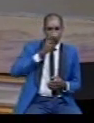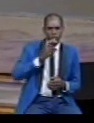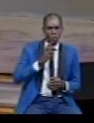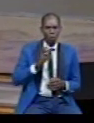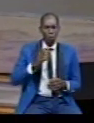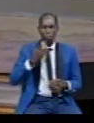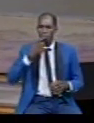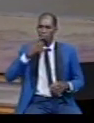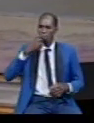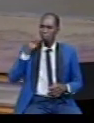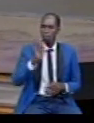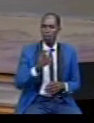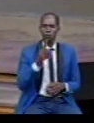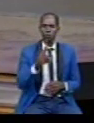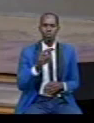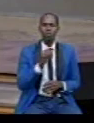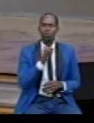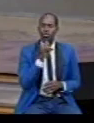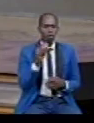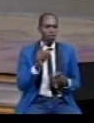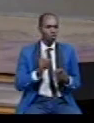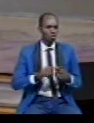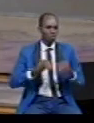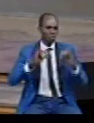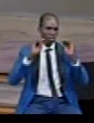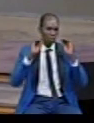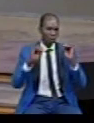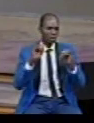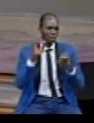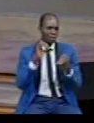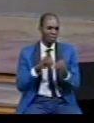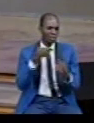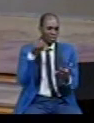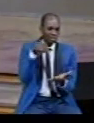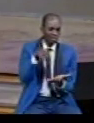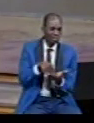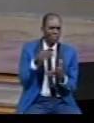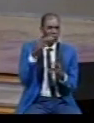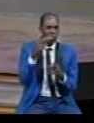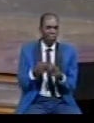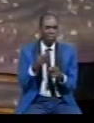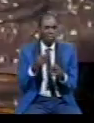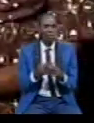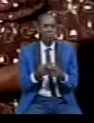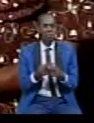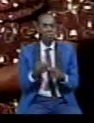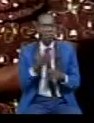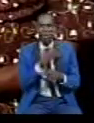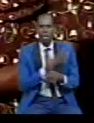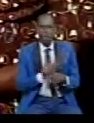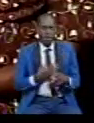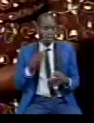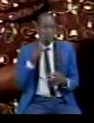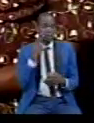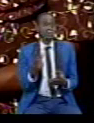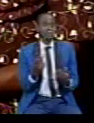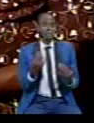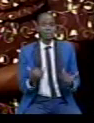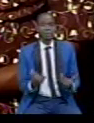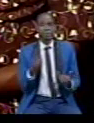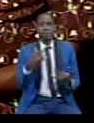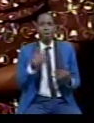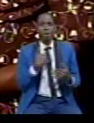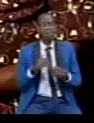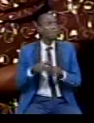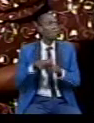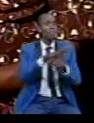command you that you should not teach in this name? And behold, ye have filled